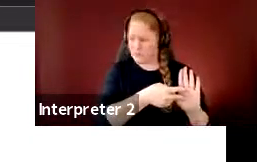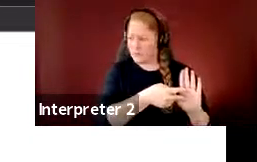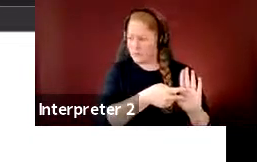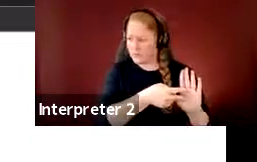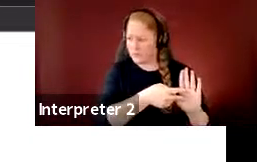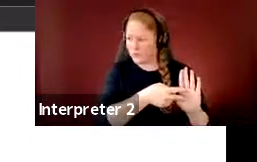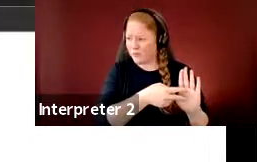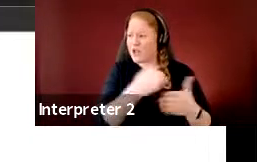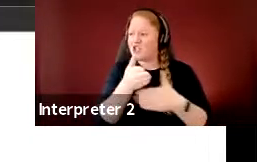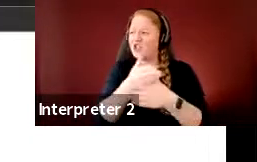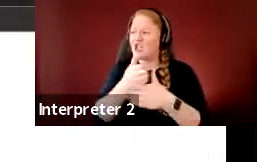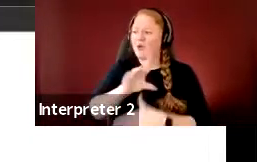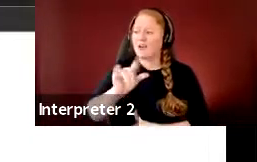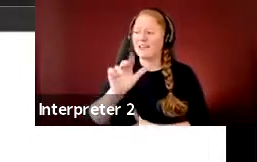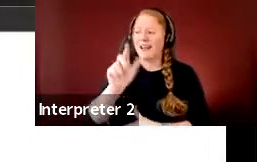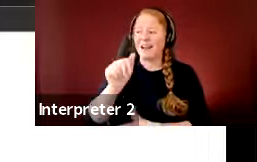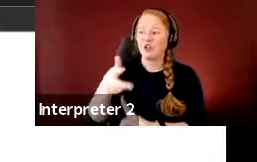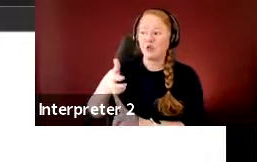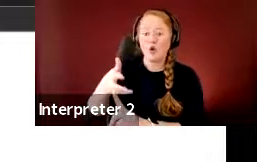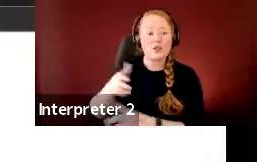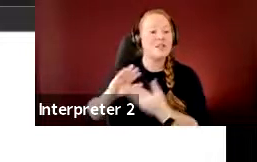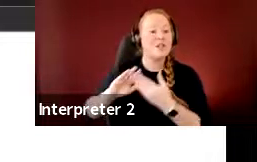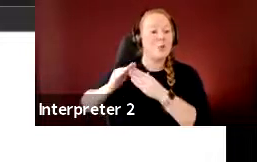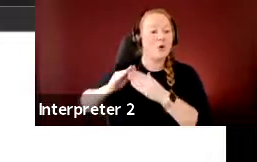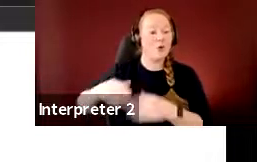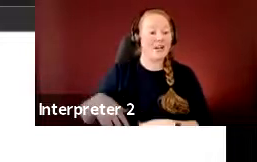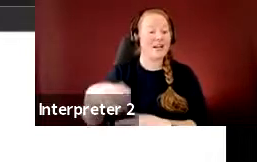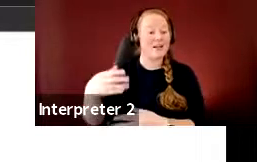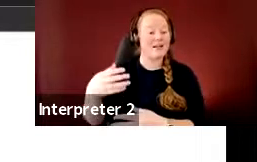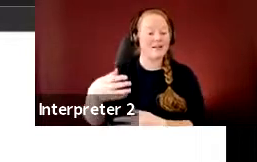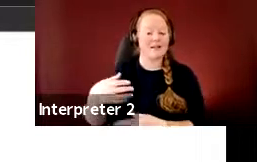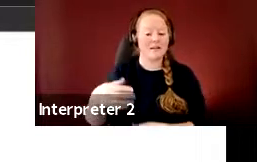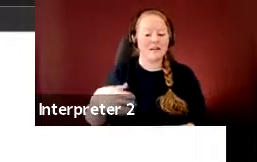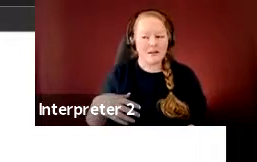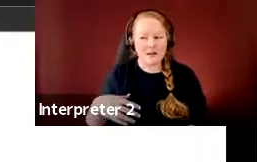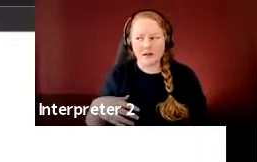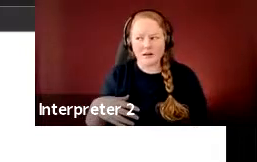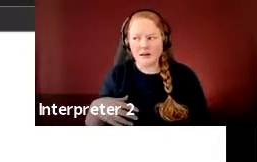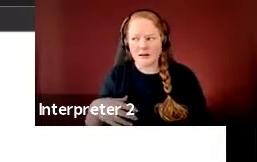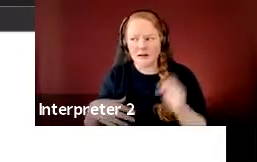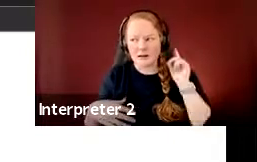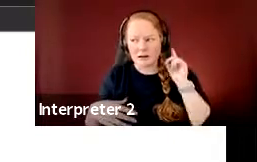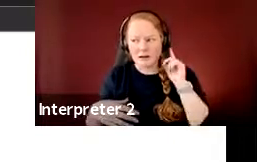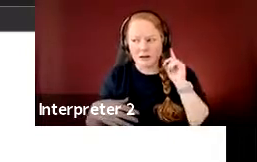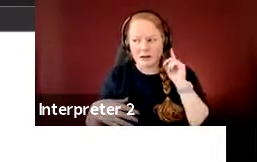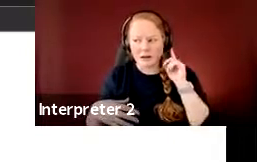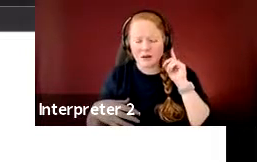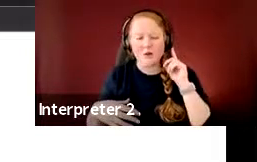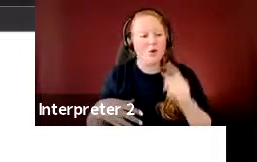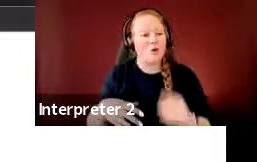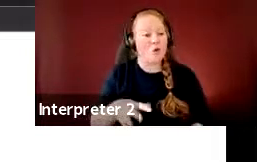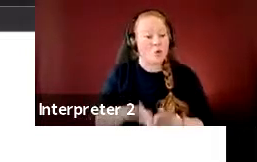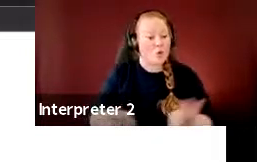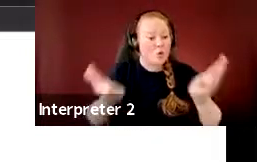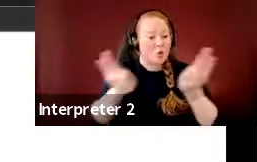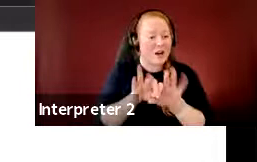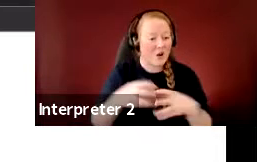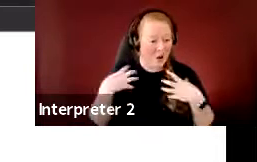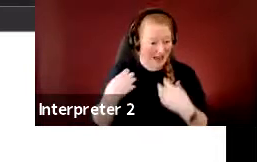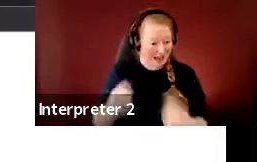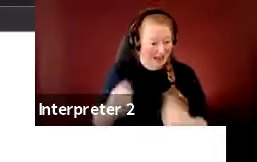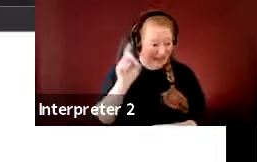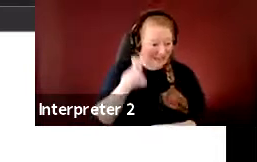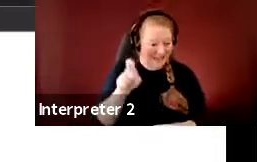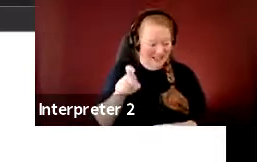6 priorities that were identified, including critical health needs, housing assistance, support for